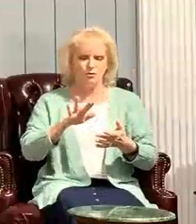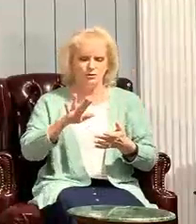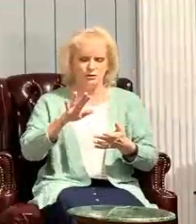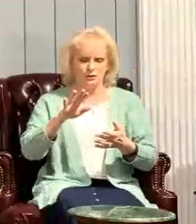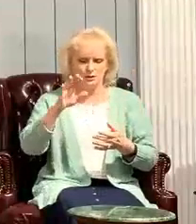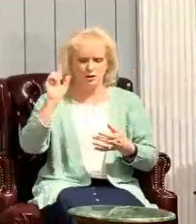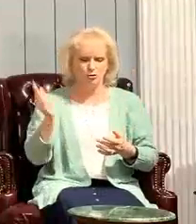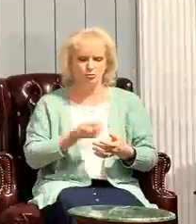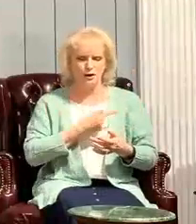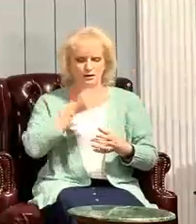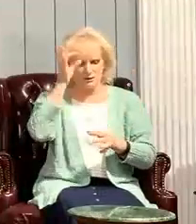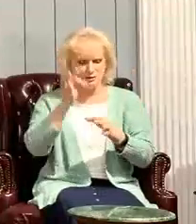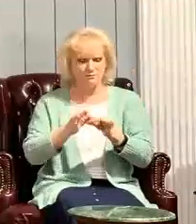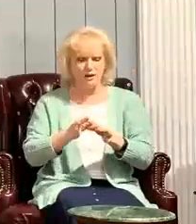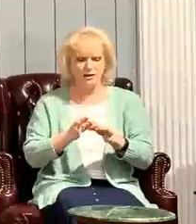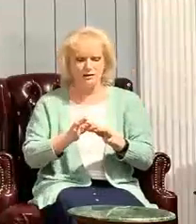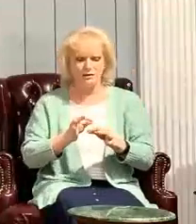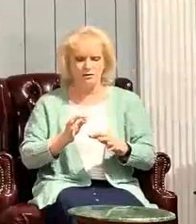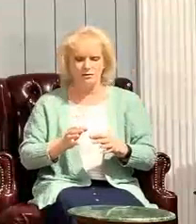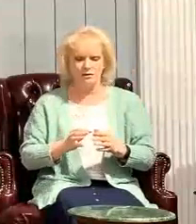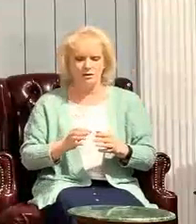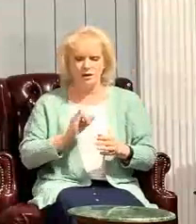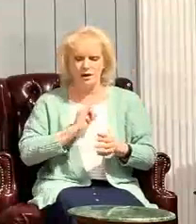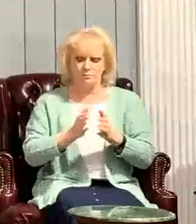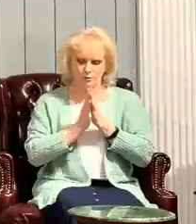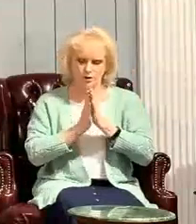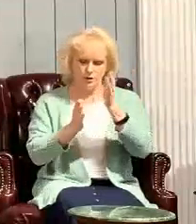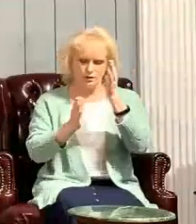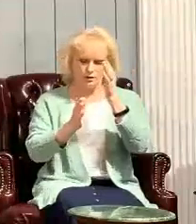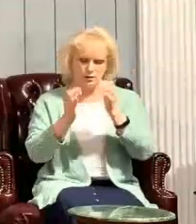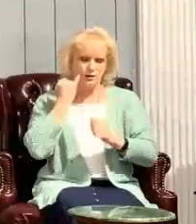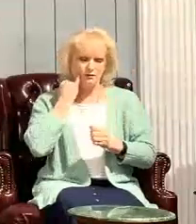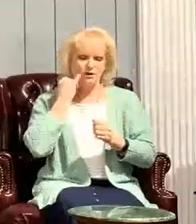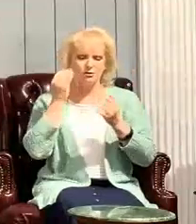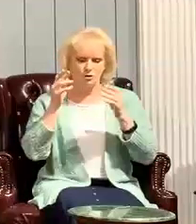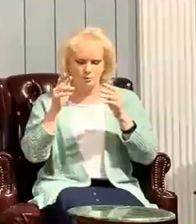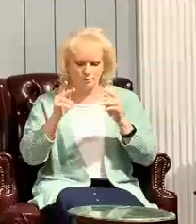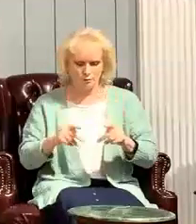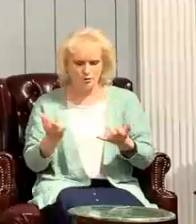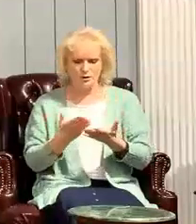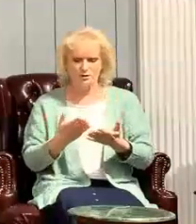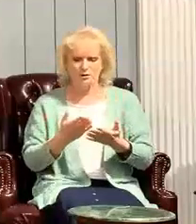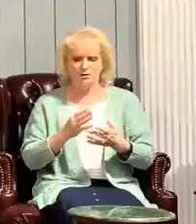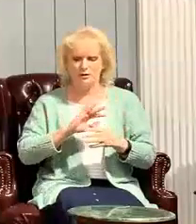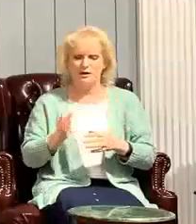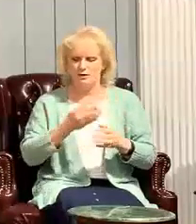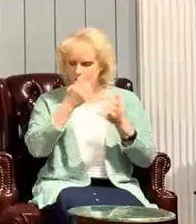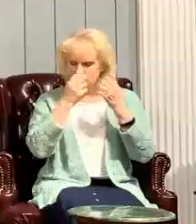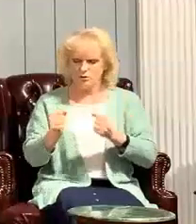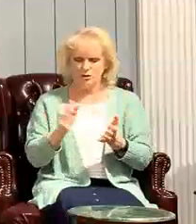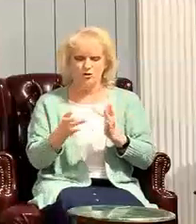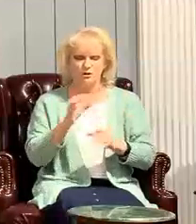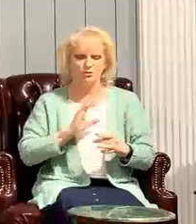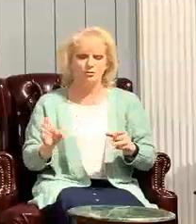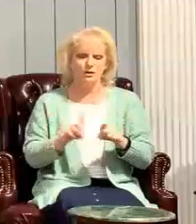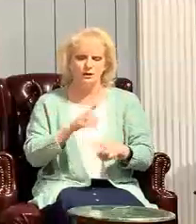faith. Heavenly Father, I pray if there's somebody here today who's never trusted Jesus Christ as Savior, that this morning they would come and let us